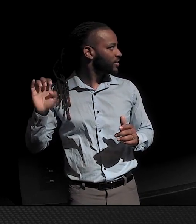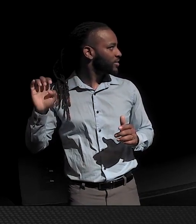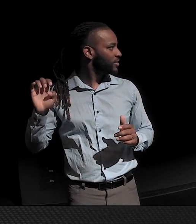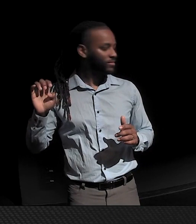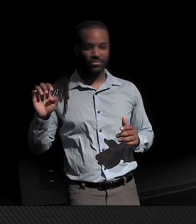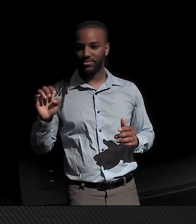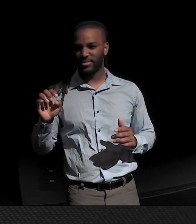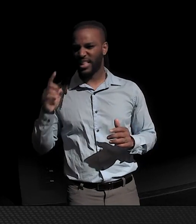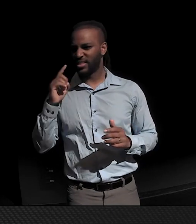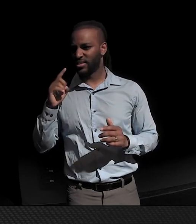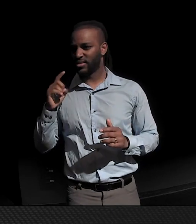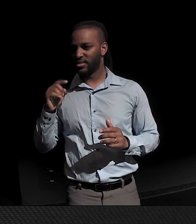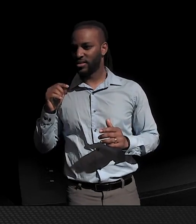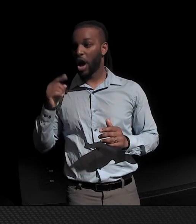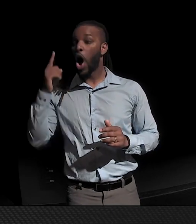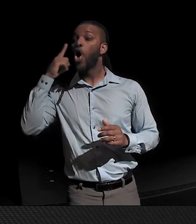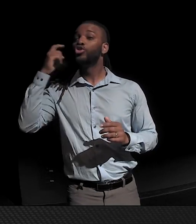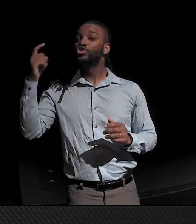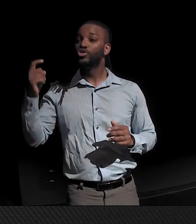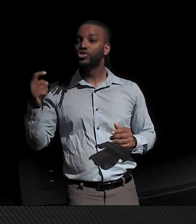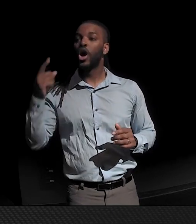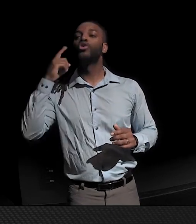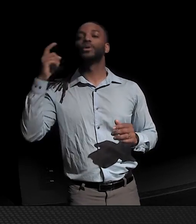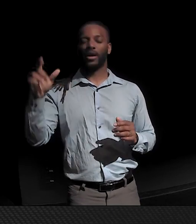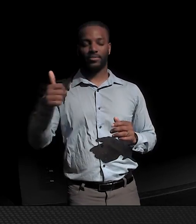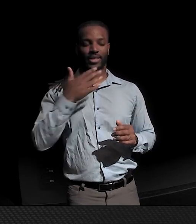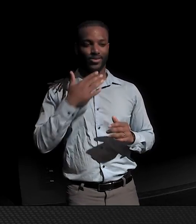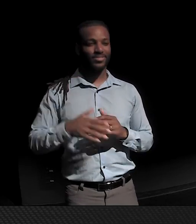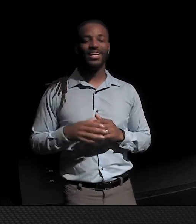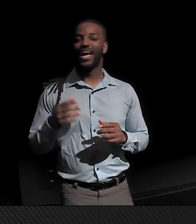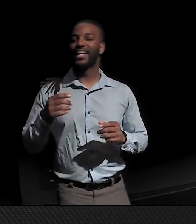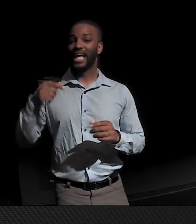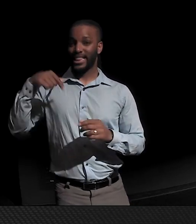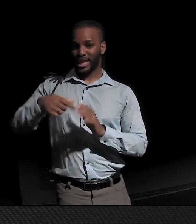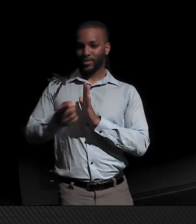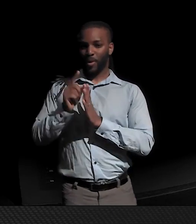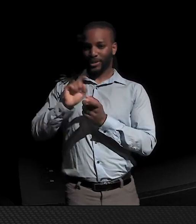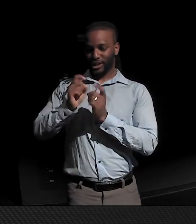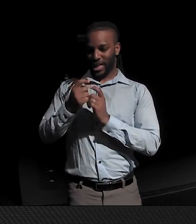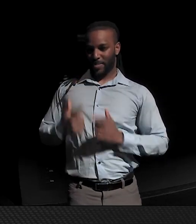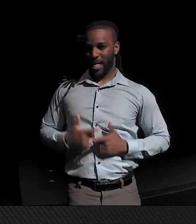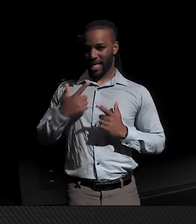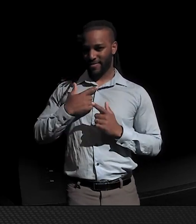And I can't overstate it when I say that this moment changed my life forever.